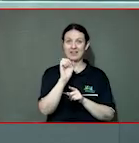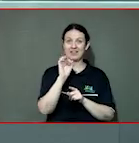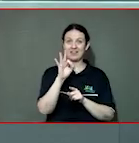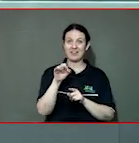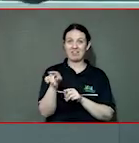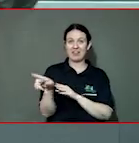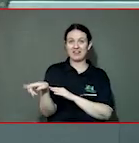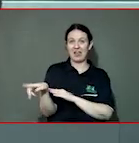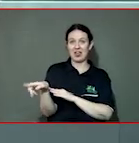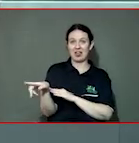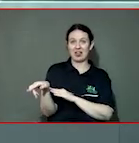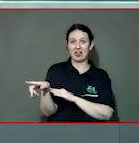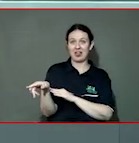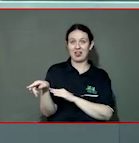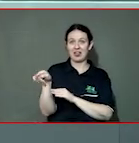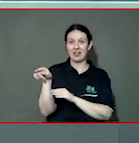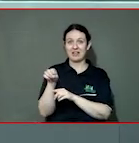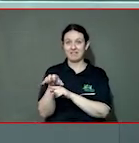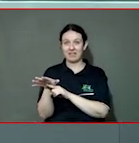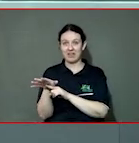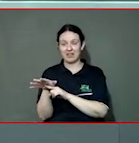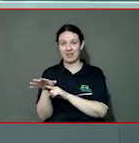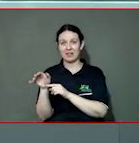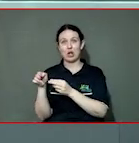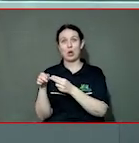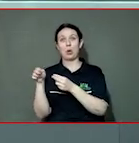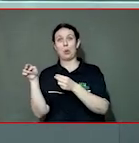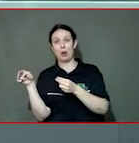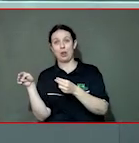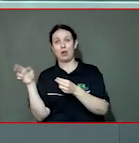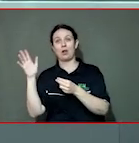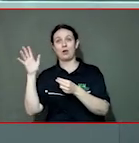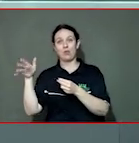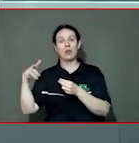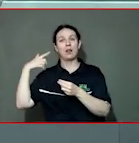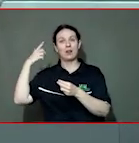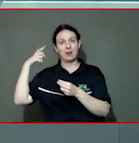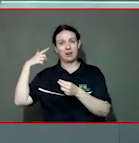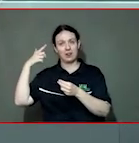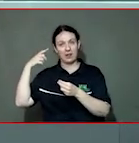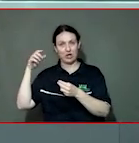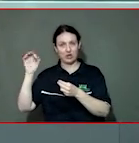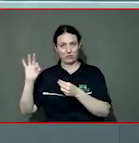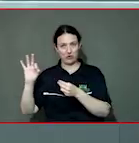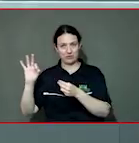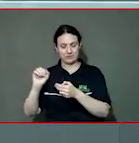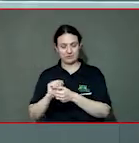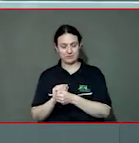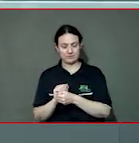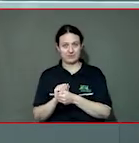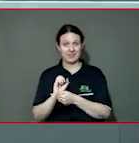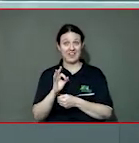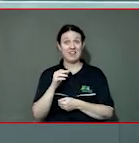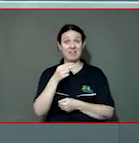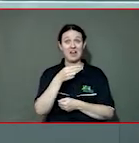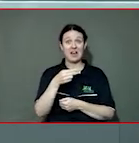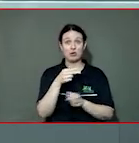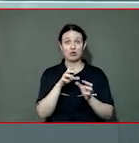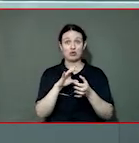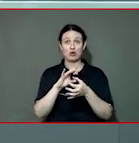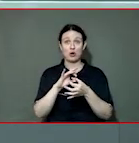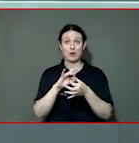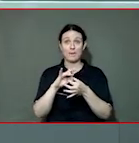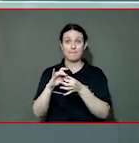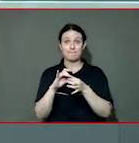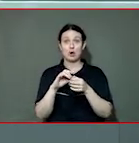of them, then it's London forces. Okay, so important. When hydrogen bonds change is